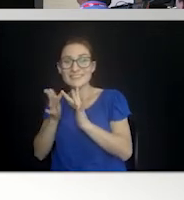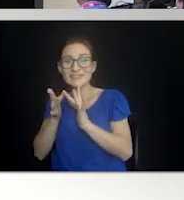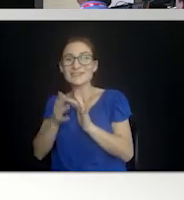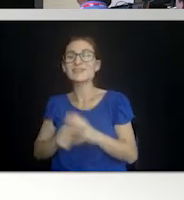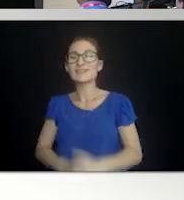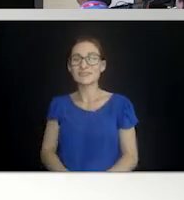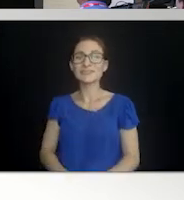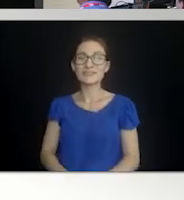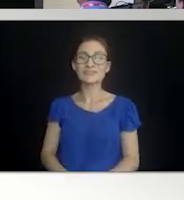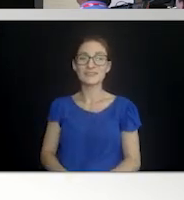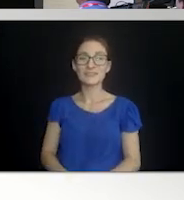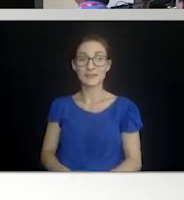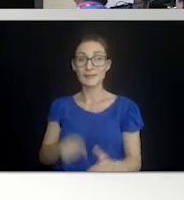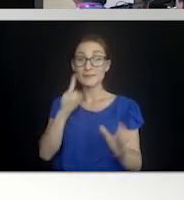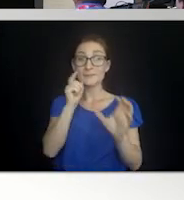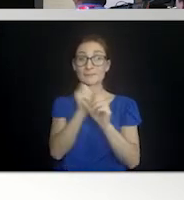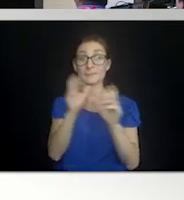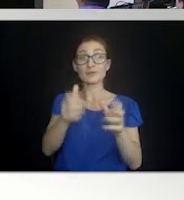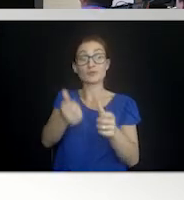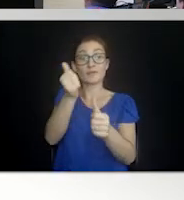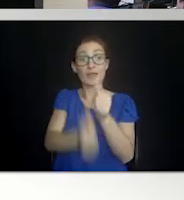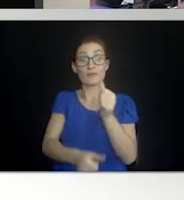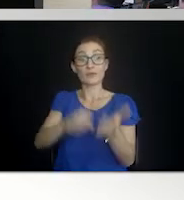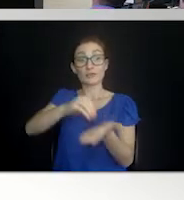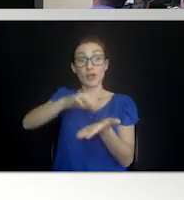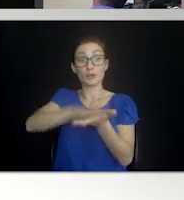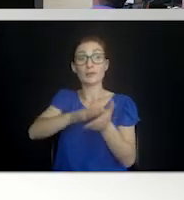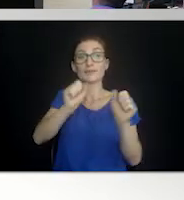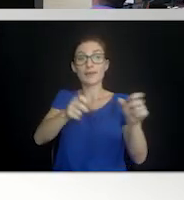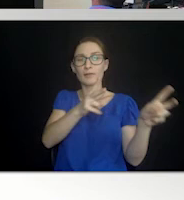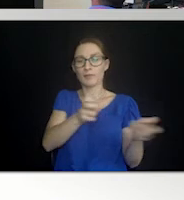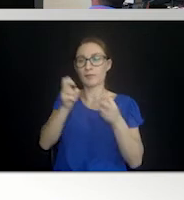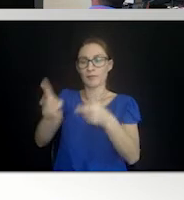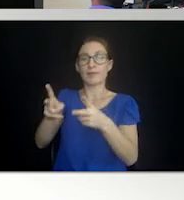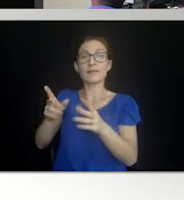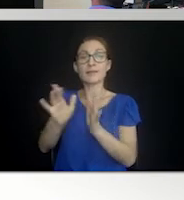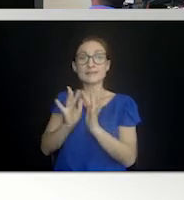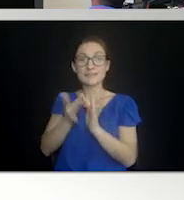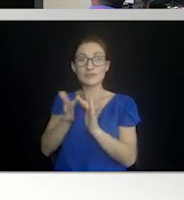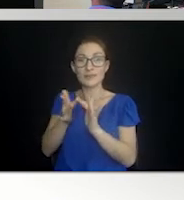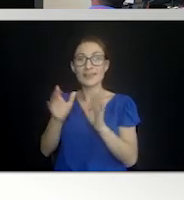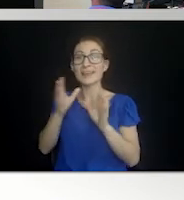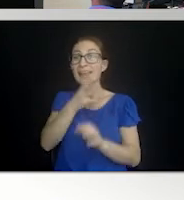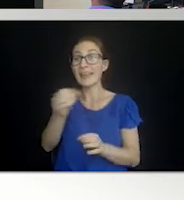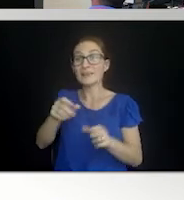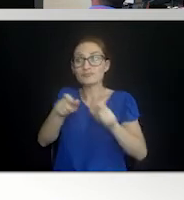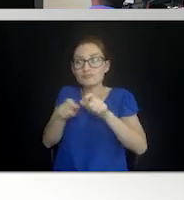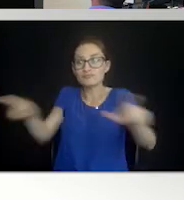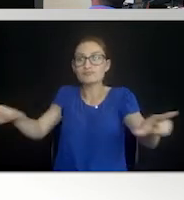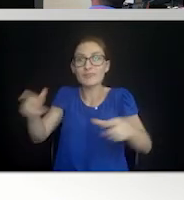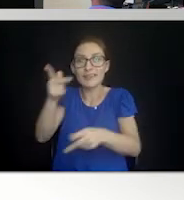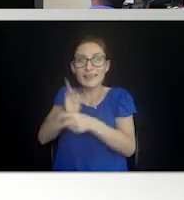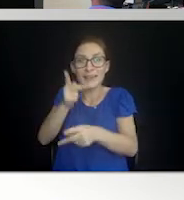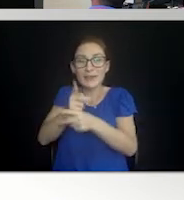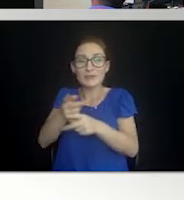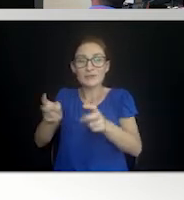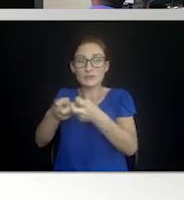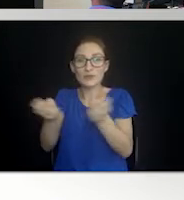to the binders and the banker's boxes. Imagine if every document you had could be stored digitally and shared within your care